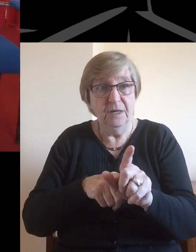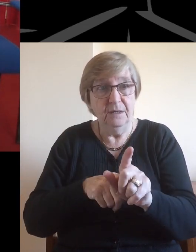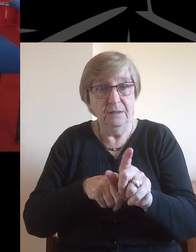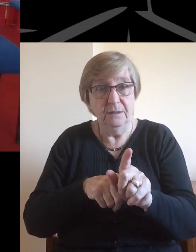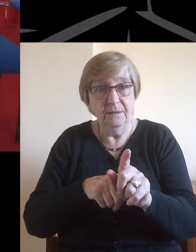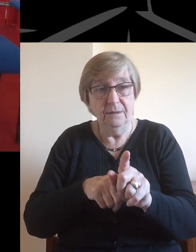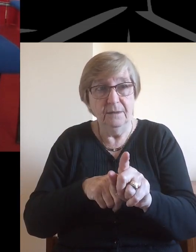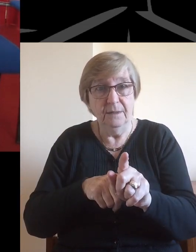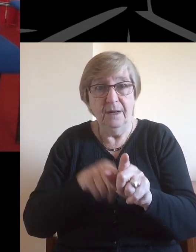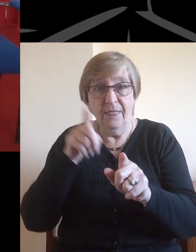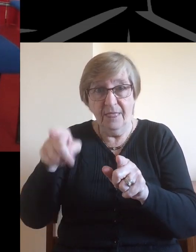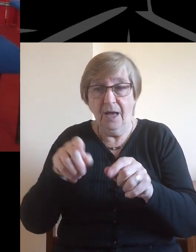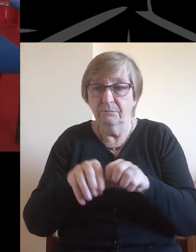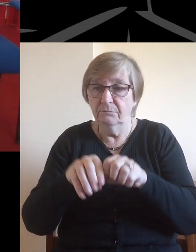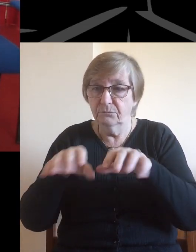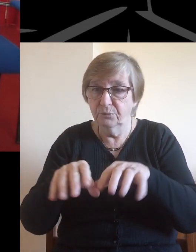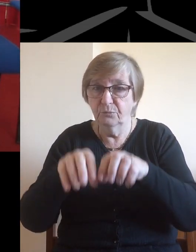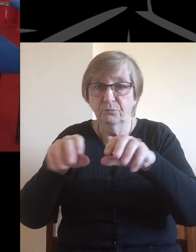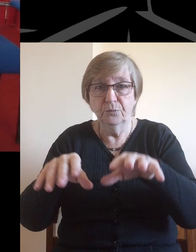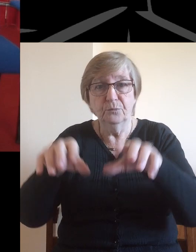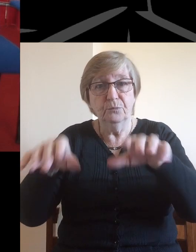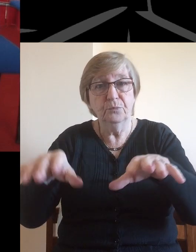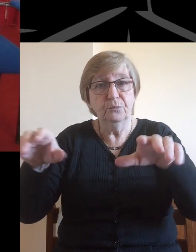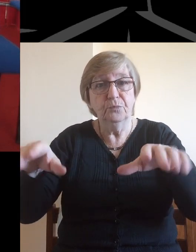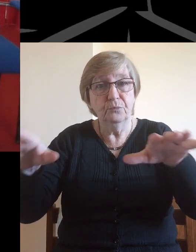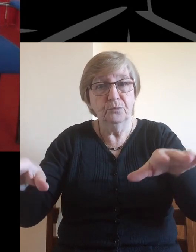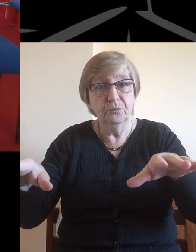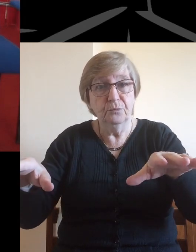that process continues.